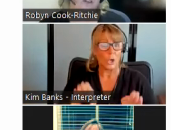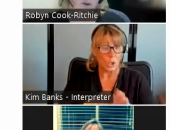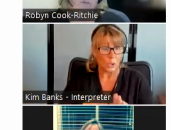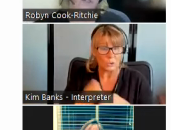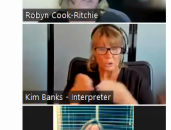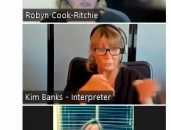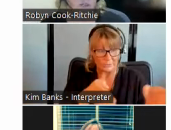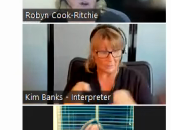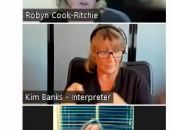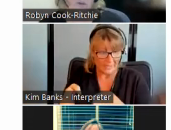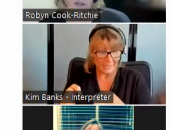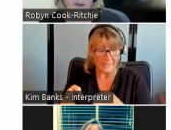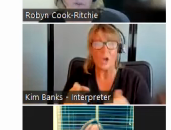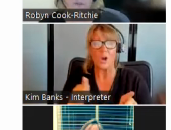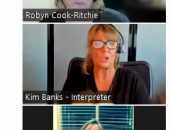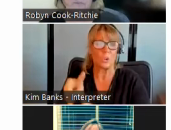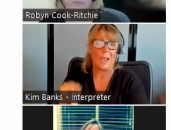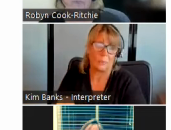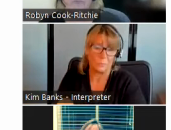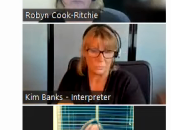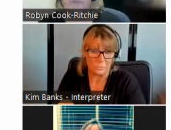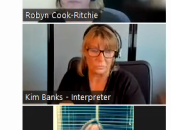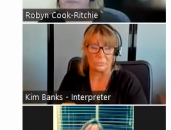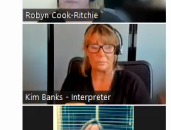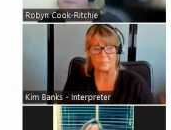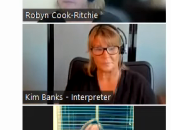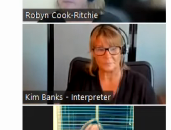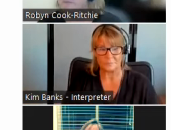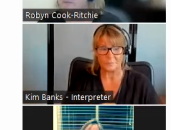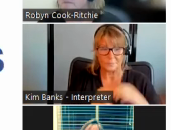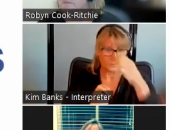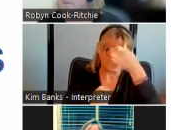plans in the current fiscal year also count.